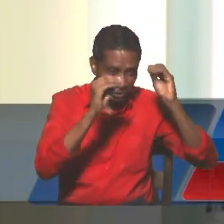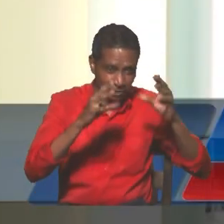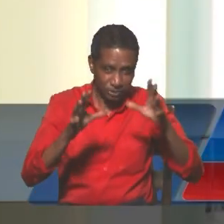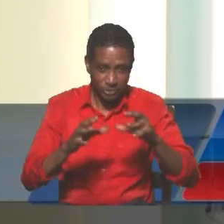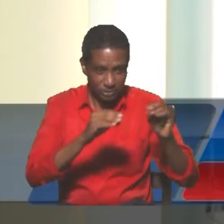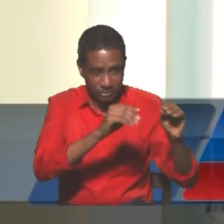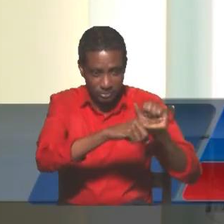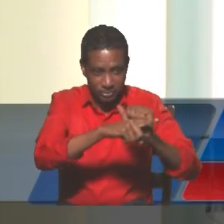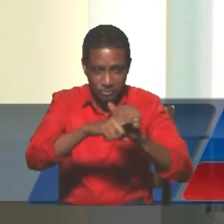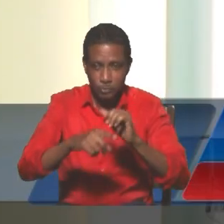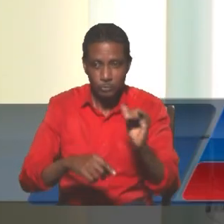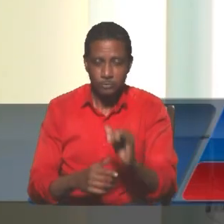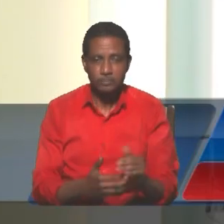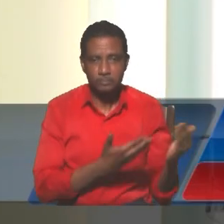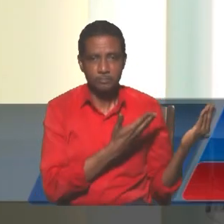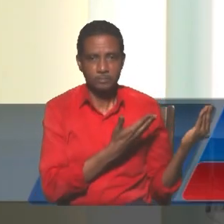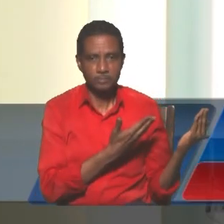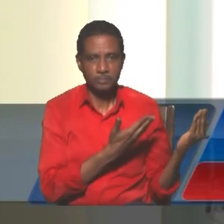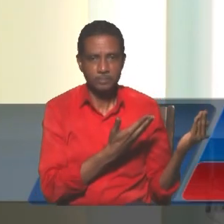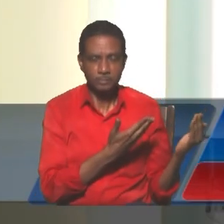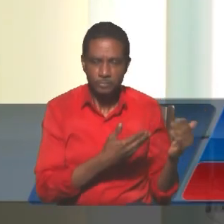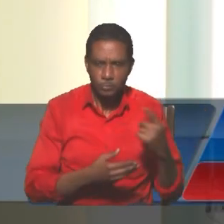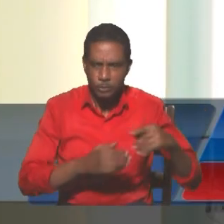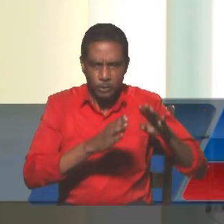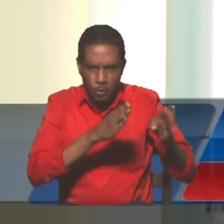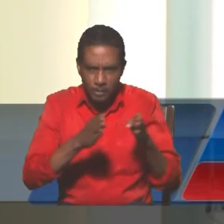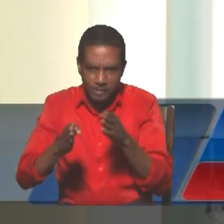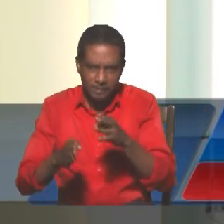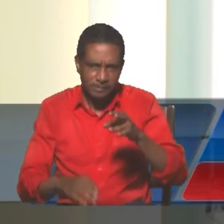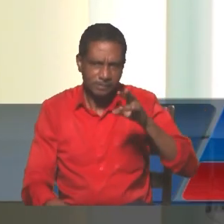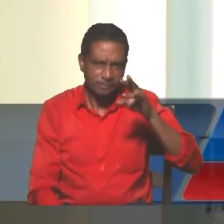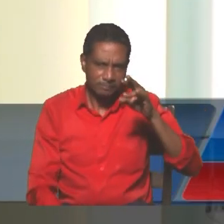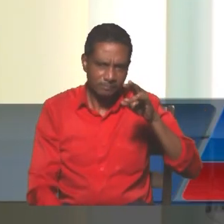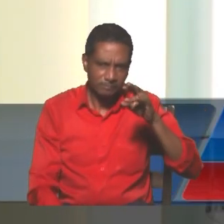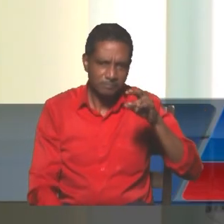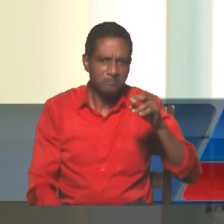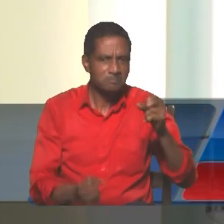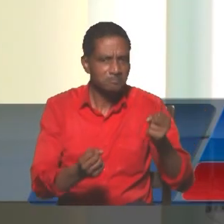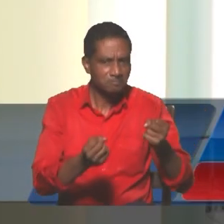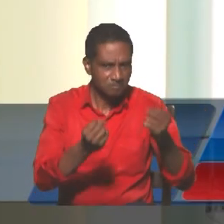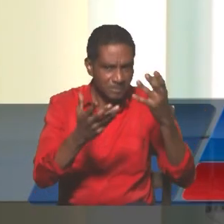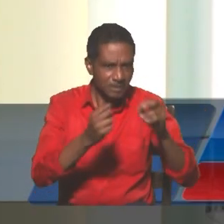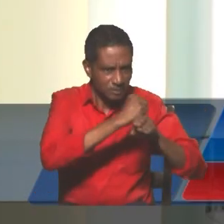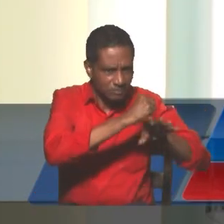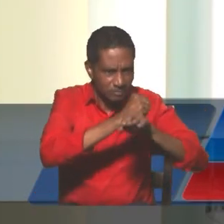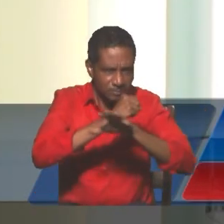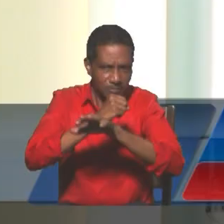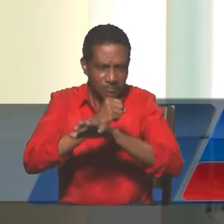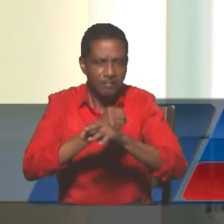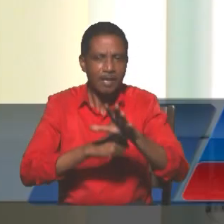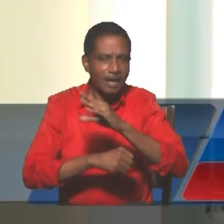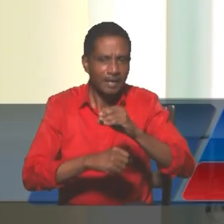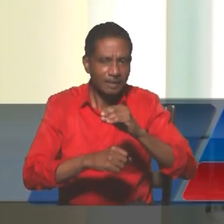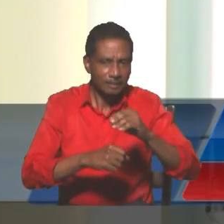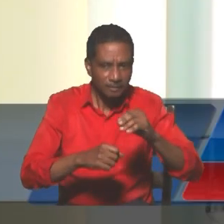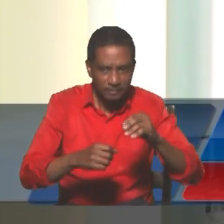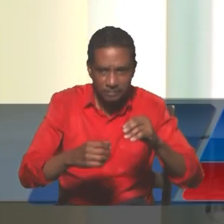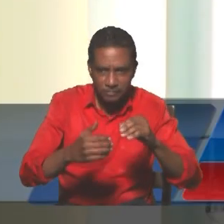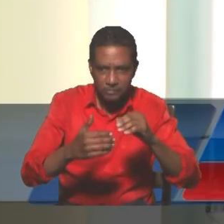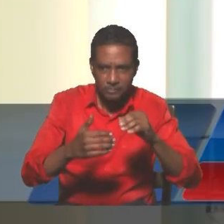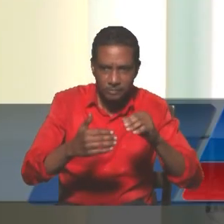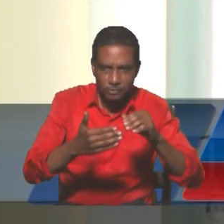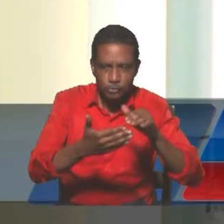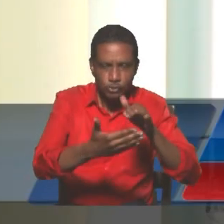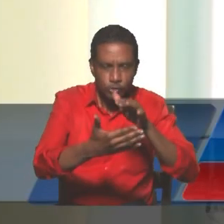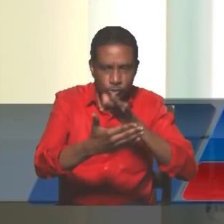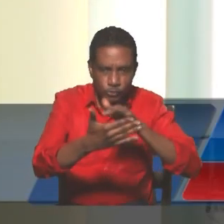Organized 7 community outreach sessions and conducted student-centered webinars on energy